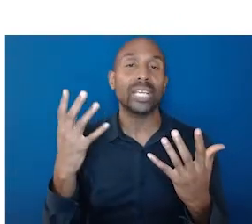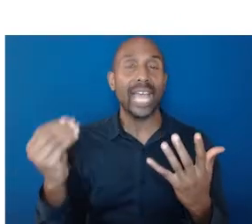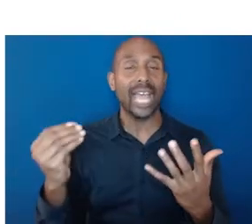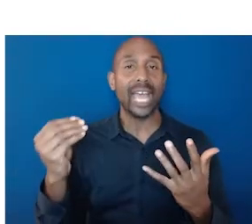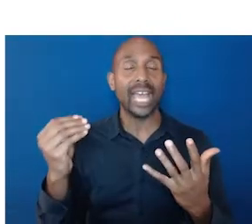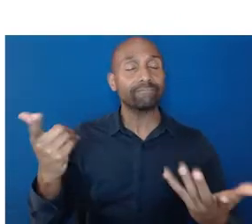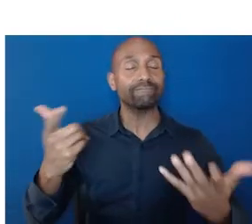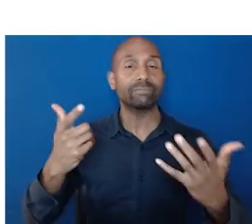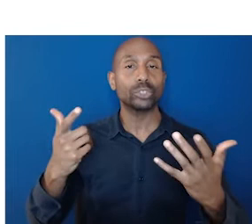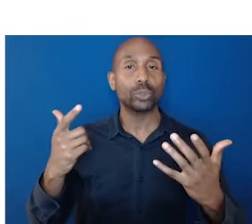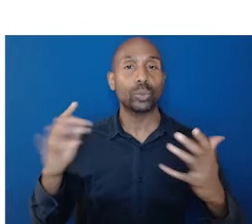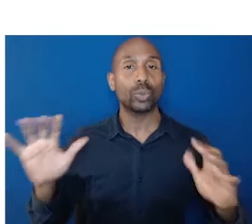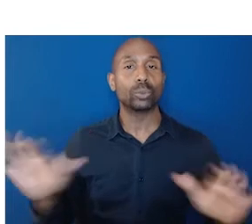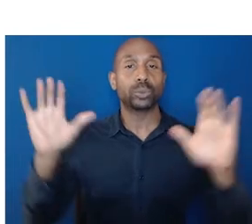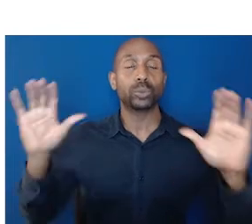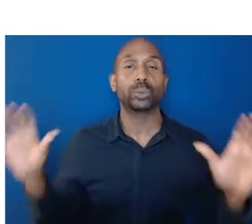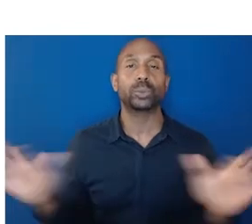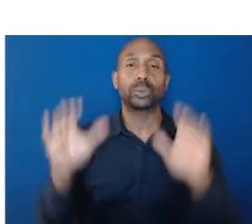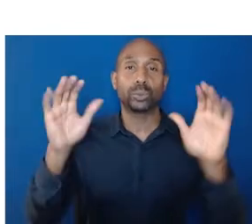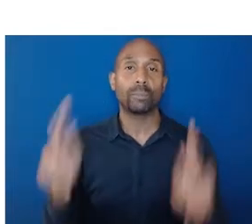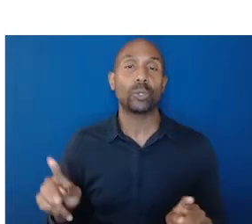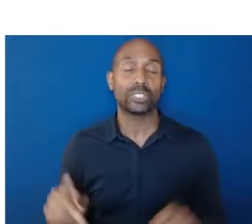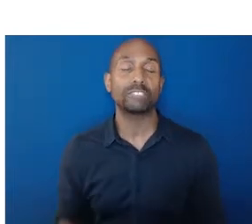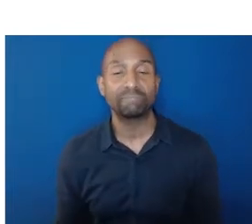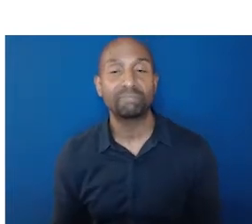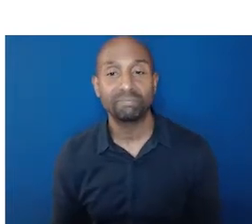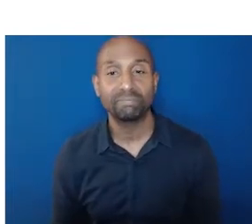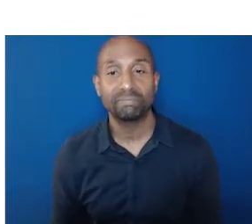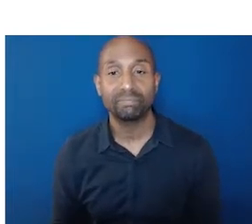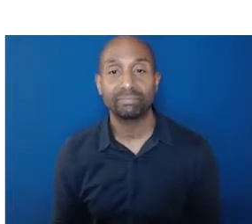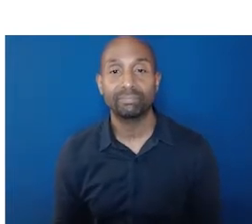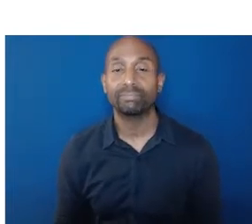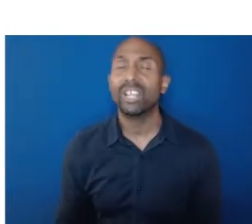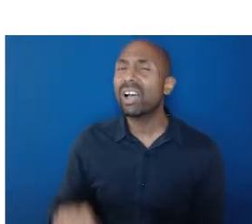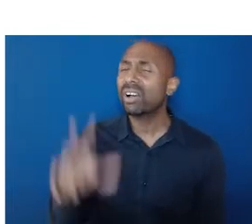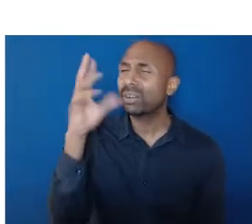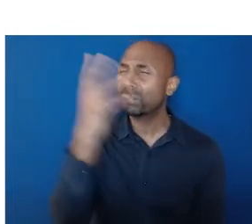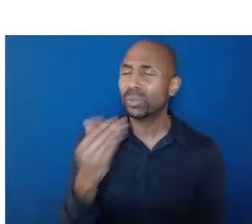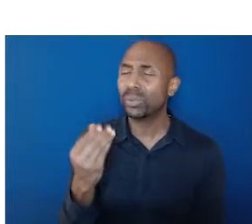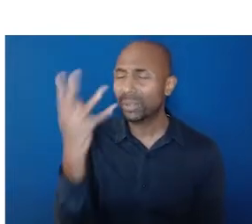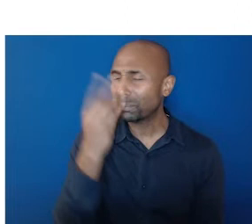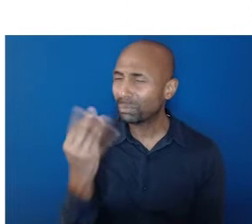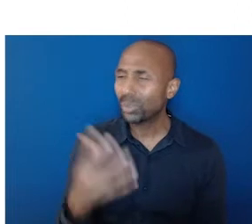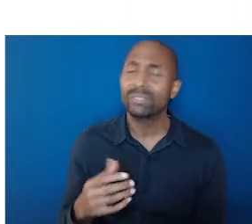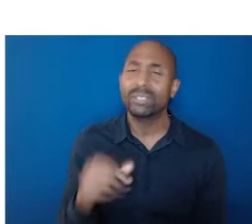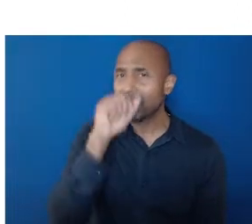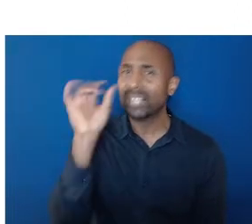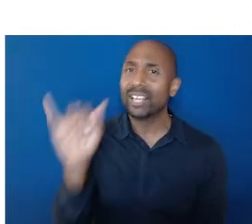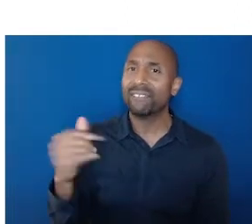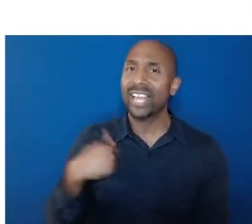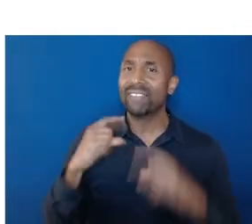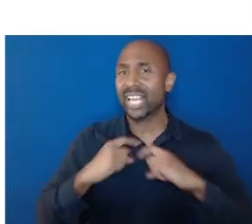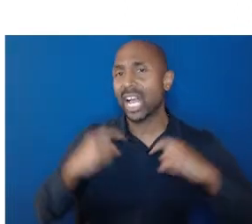and just to be adorned. That's beautiful. I love the fact that there's a collar and then there's the